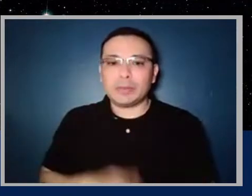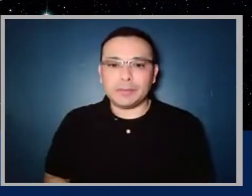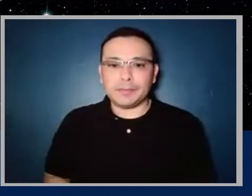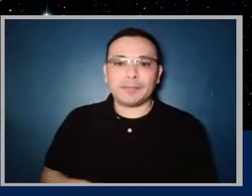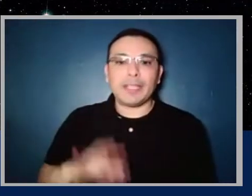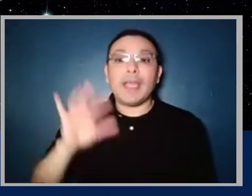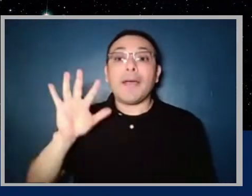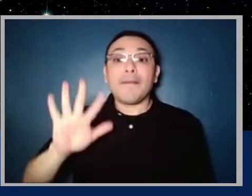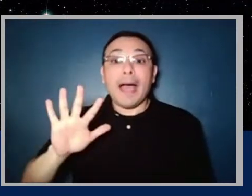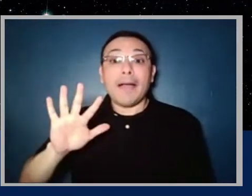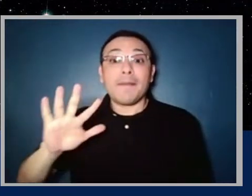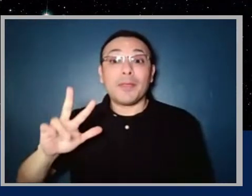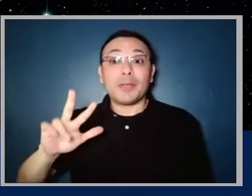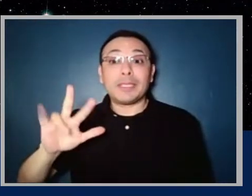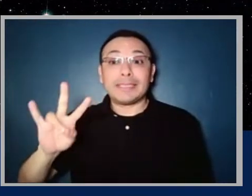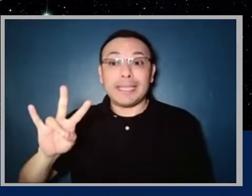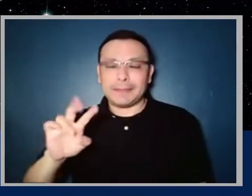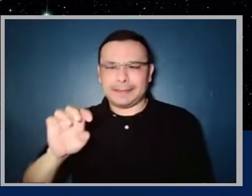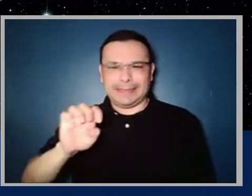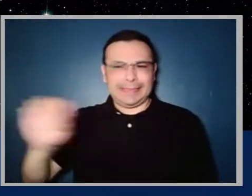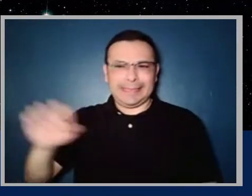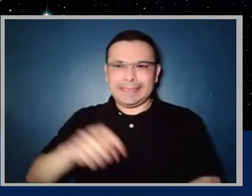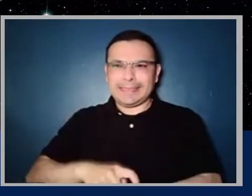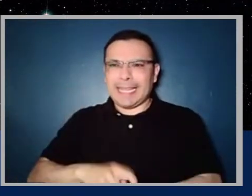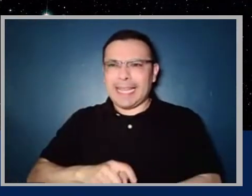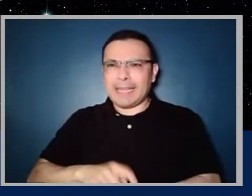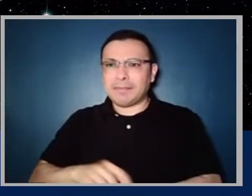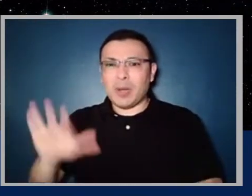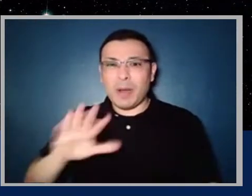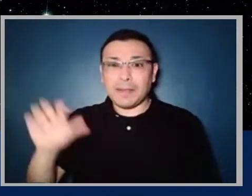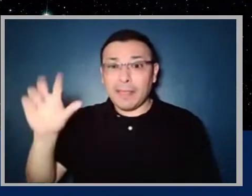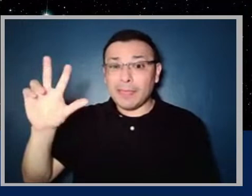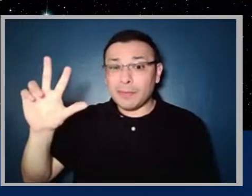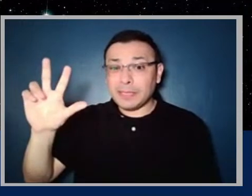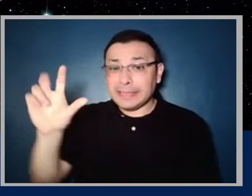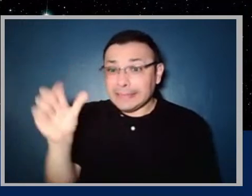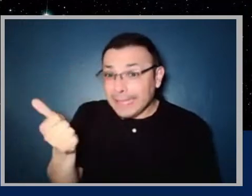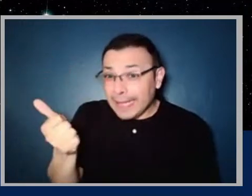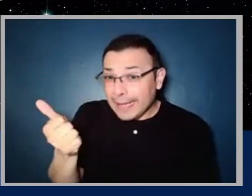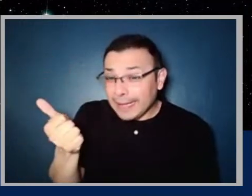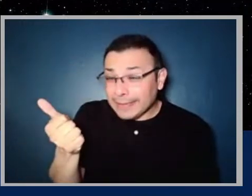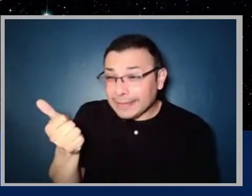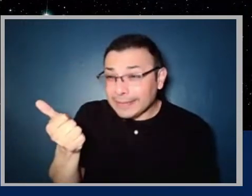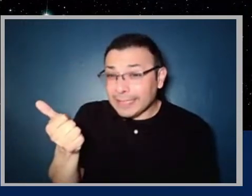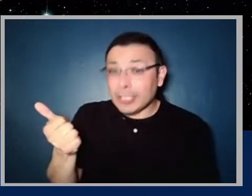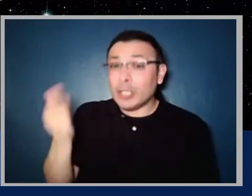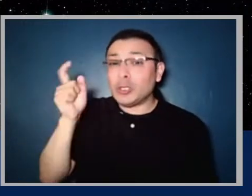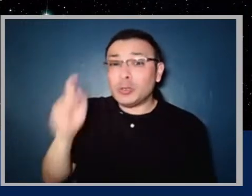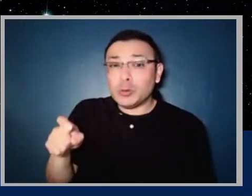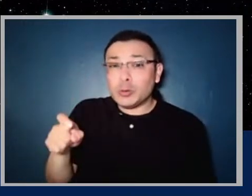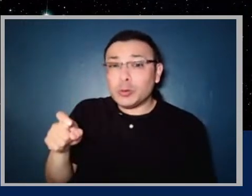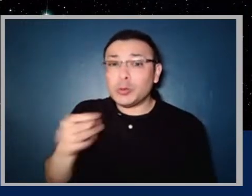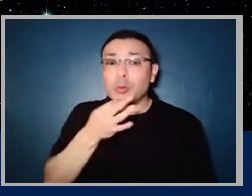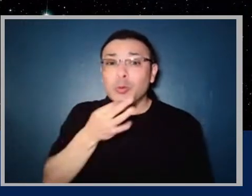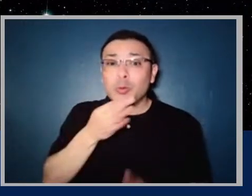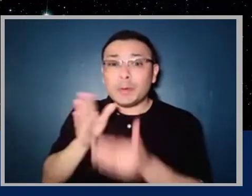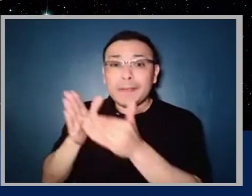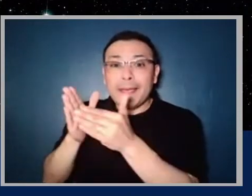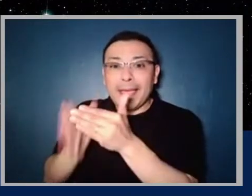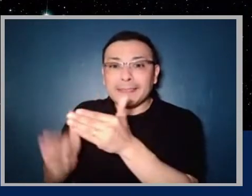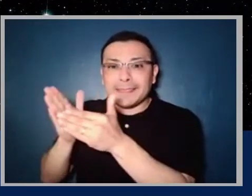Eastern time. So right around 3:10-ish, I think they should be finishing up or, getting